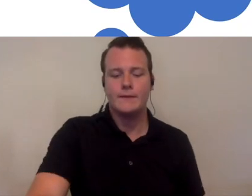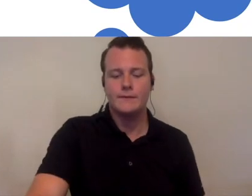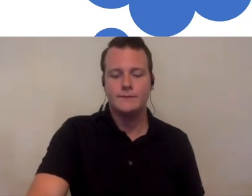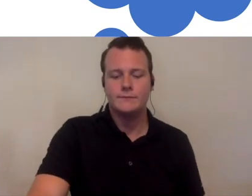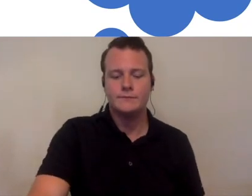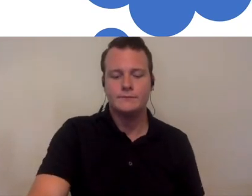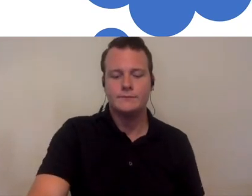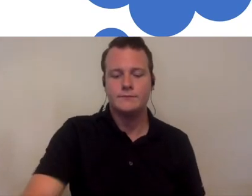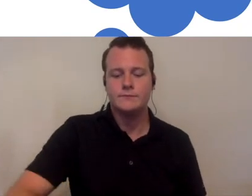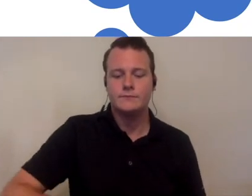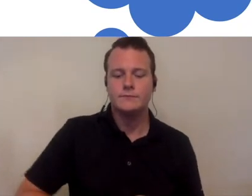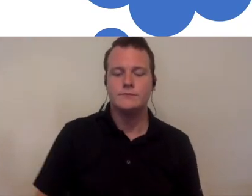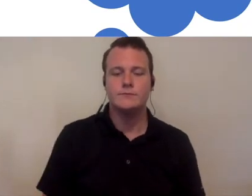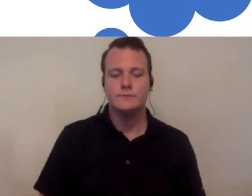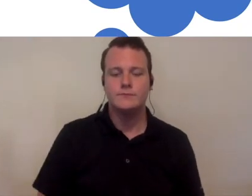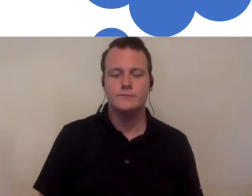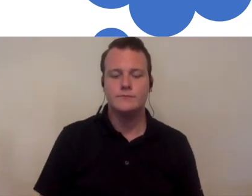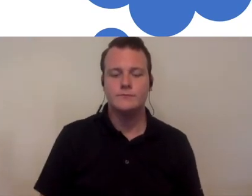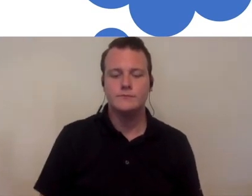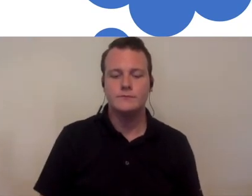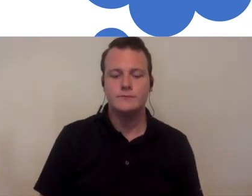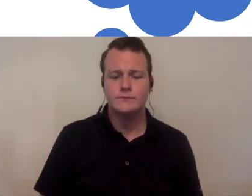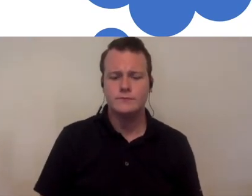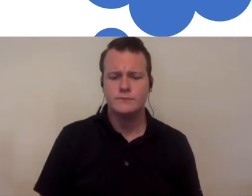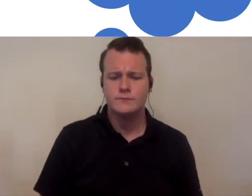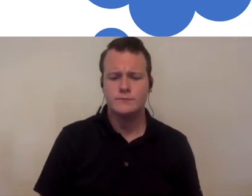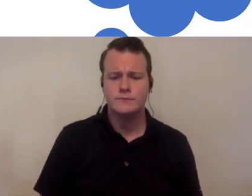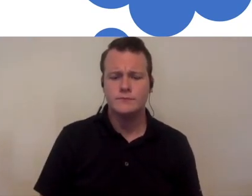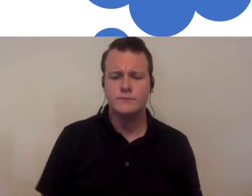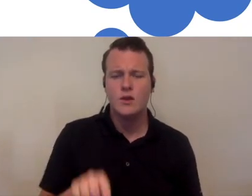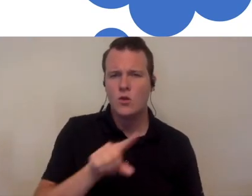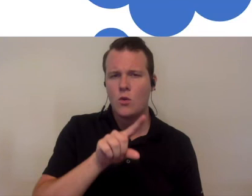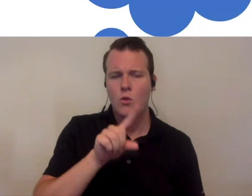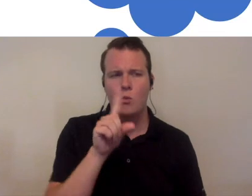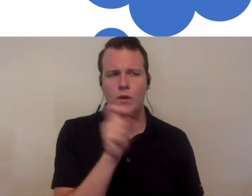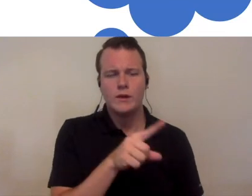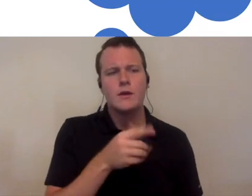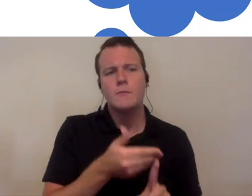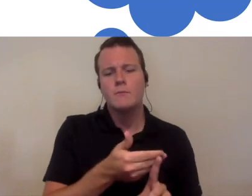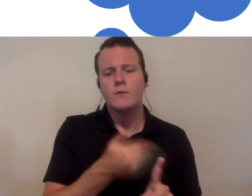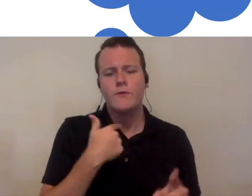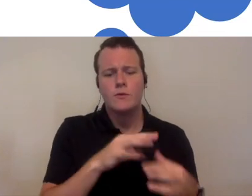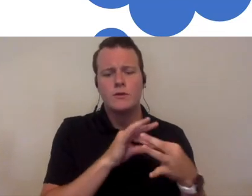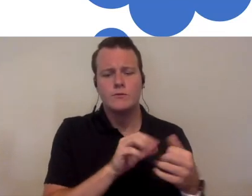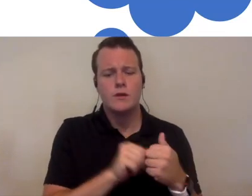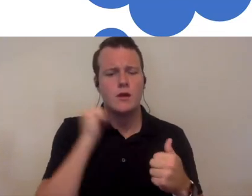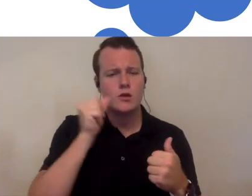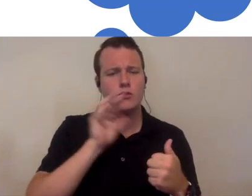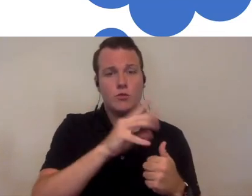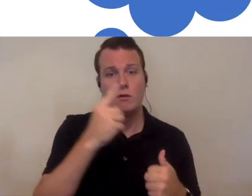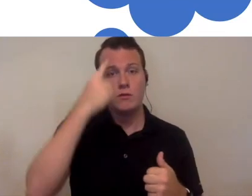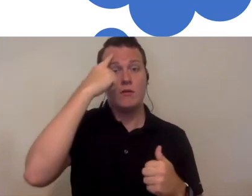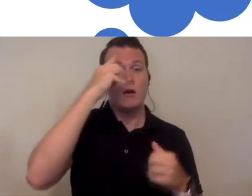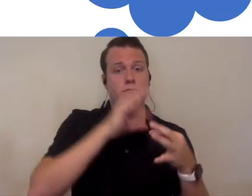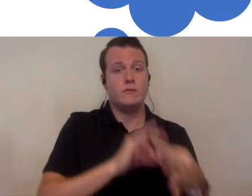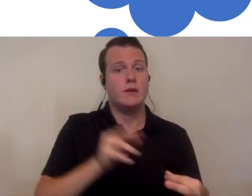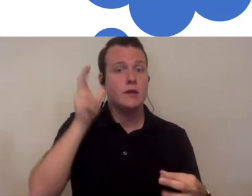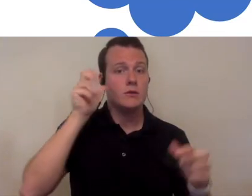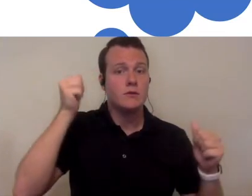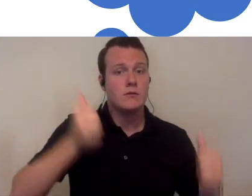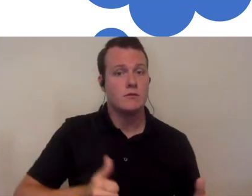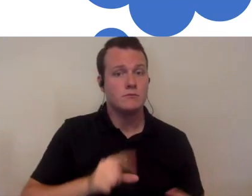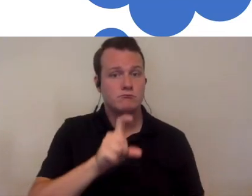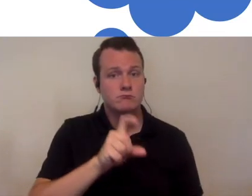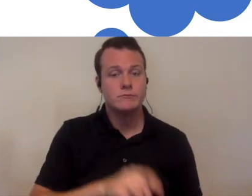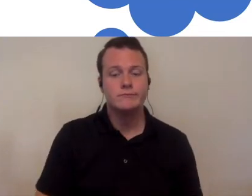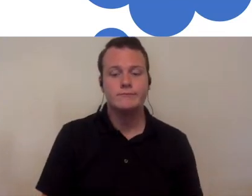Before your relationship with an audiologist, what are your thoughts on hearing loss? You'll see that these patients, that these individuals, they